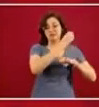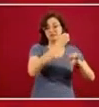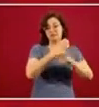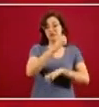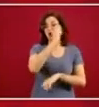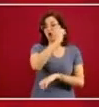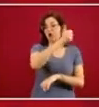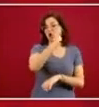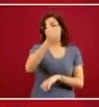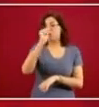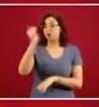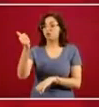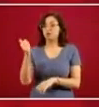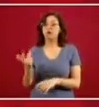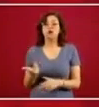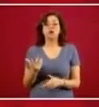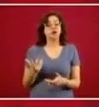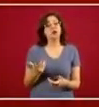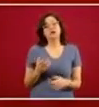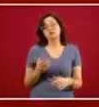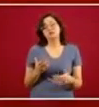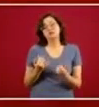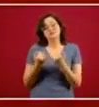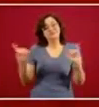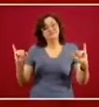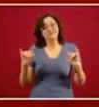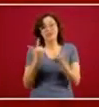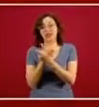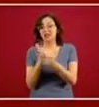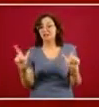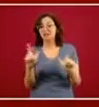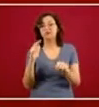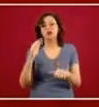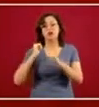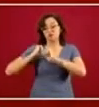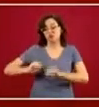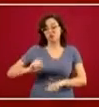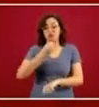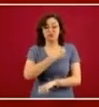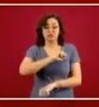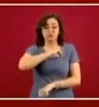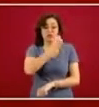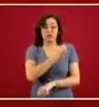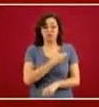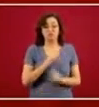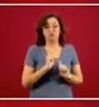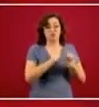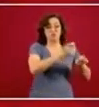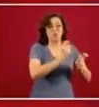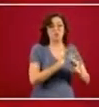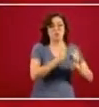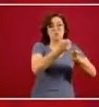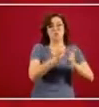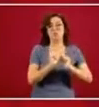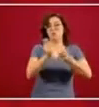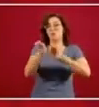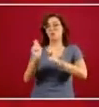are, according to the law, health authorities in their own, and they